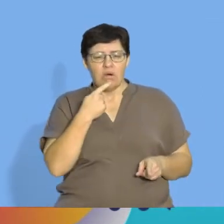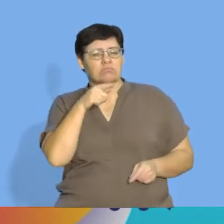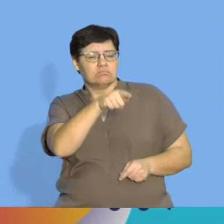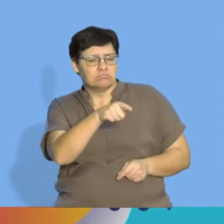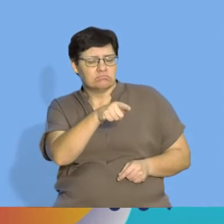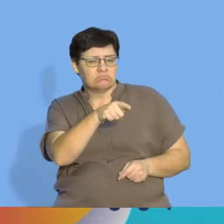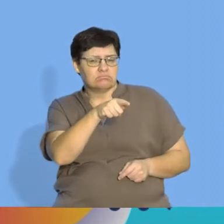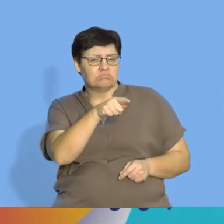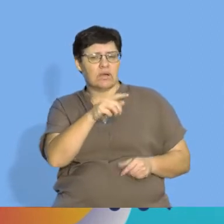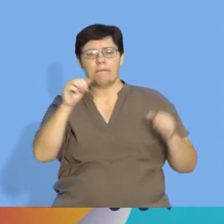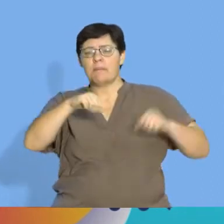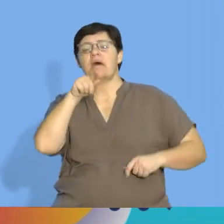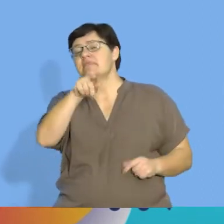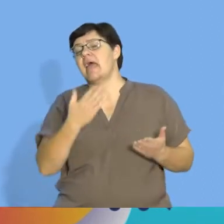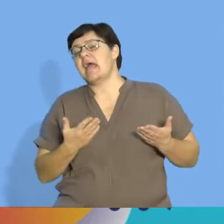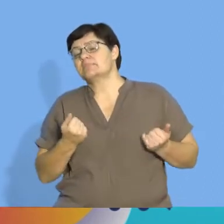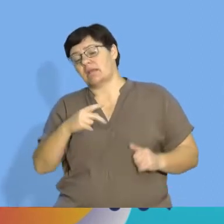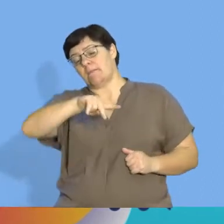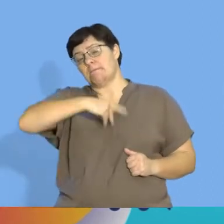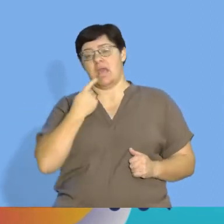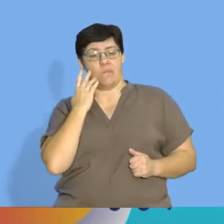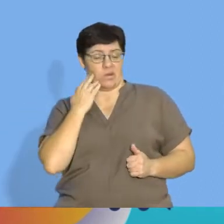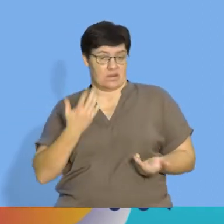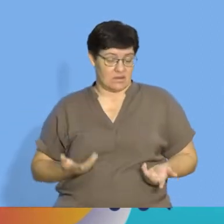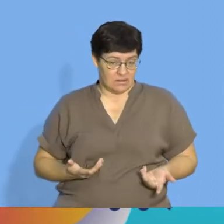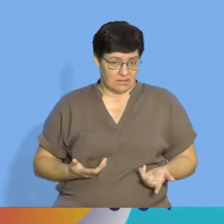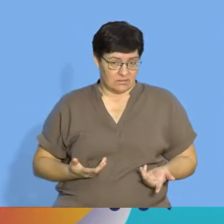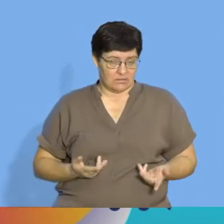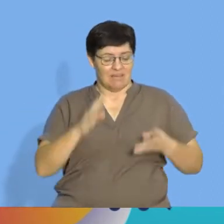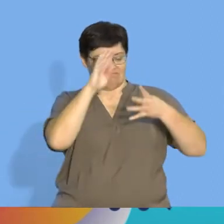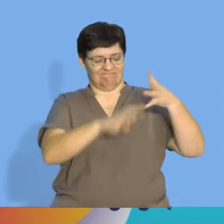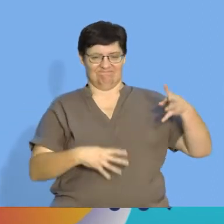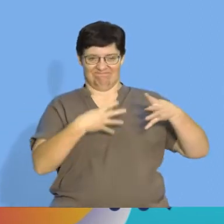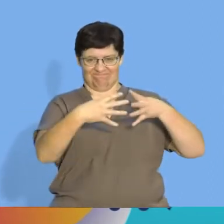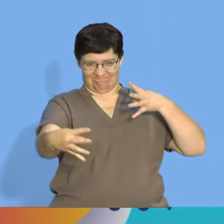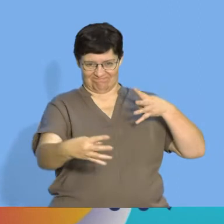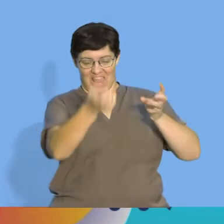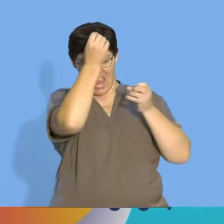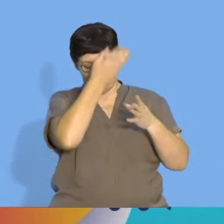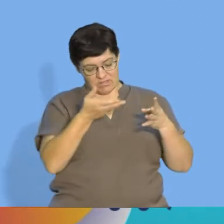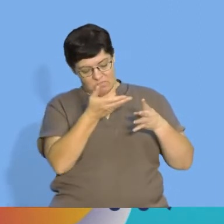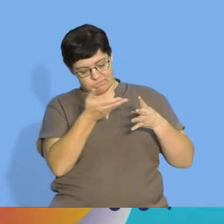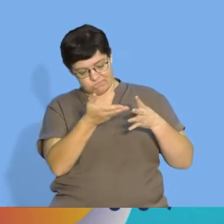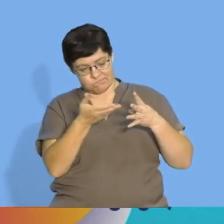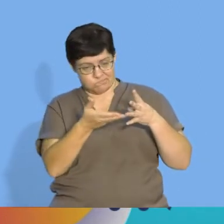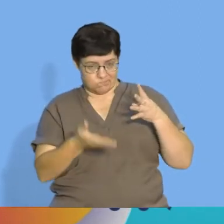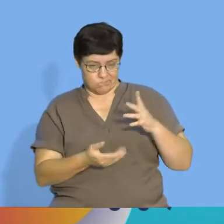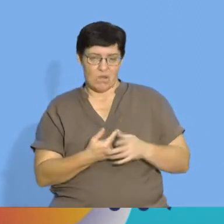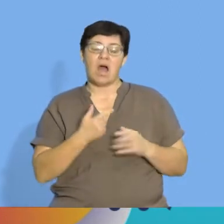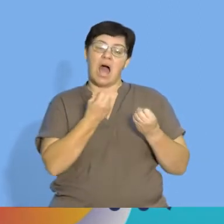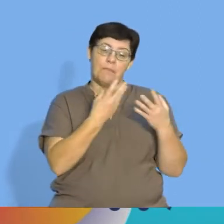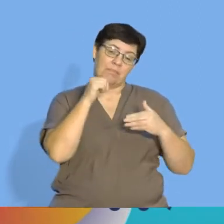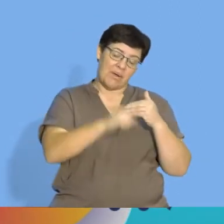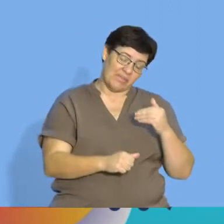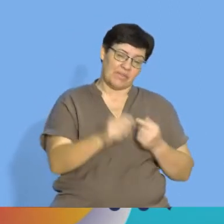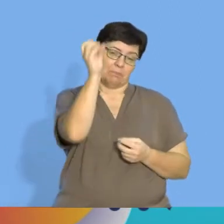your debtors expected to pay you? There's a certain grid that you are given information on telling you this percentage in this